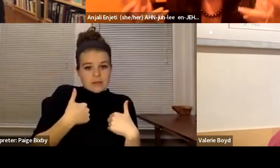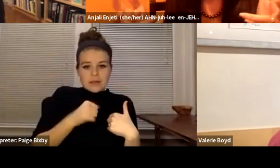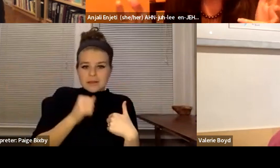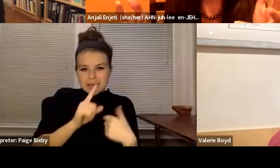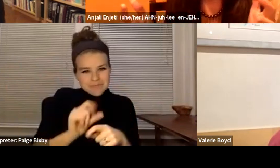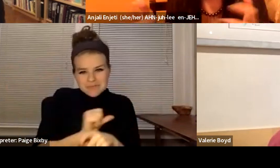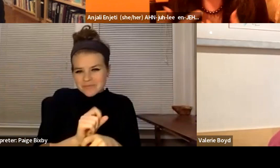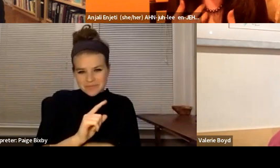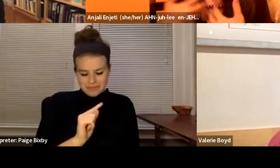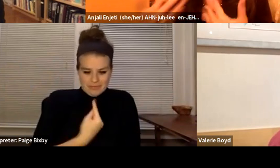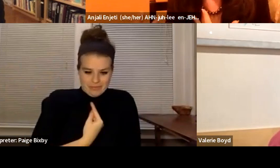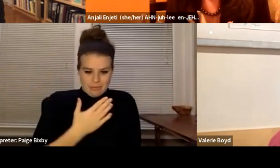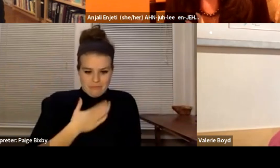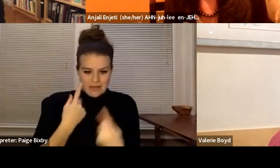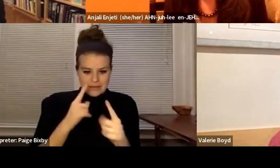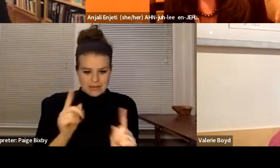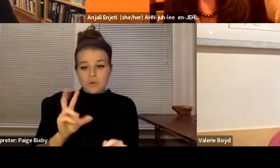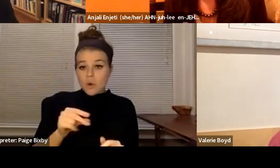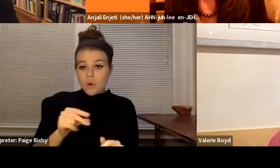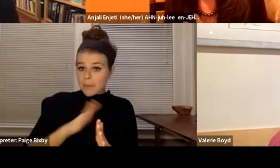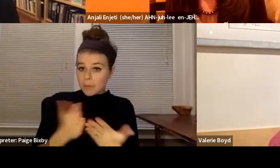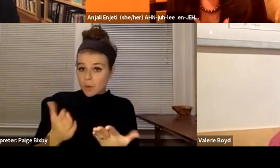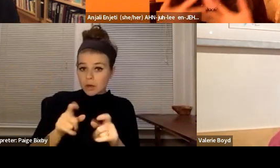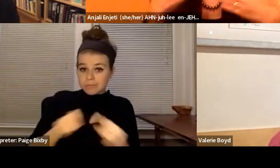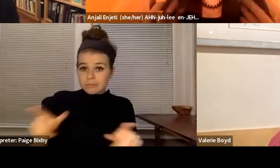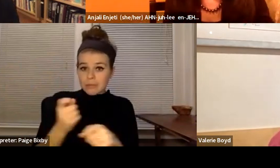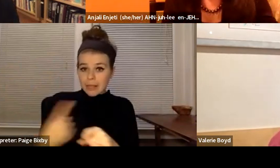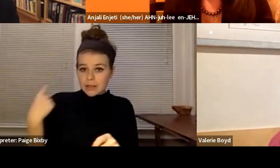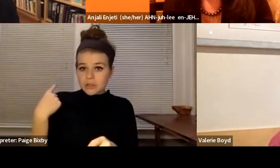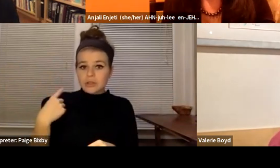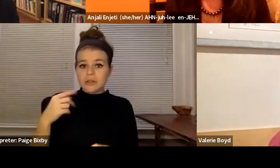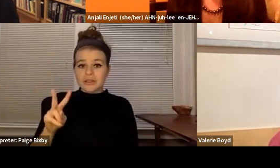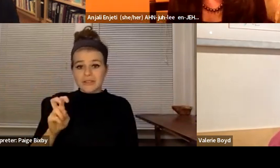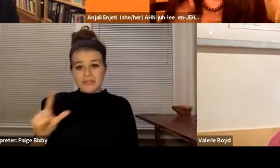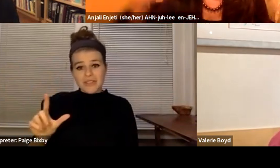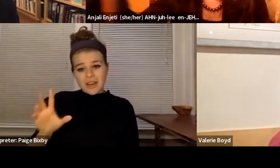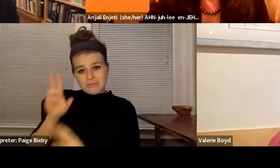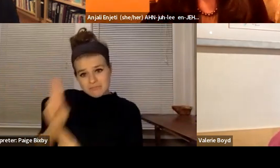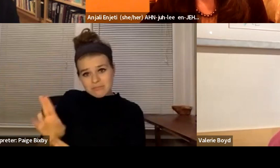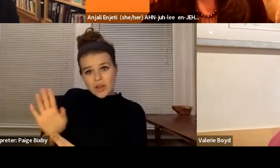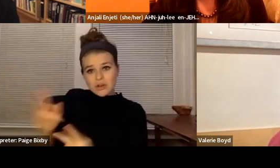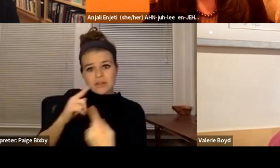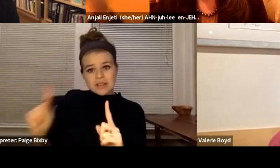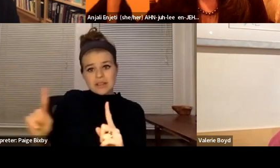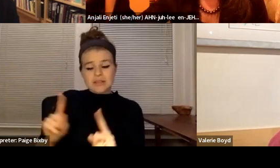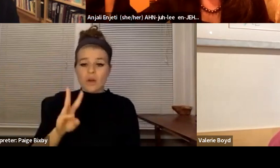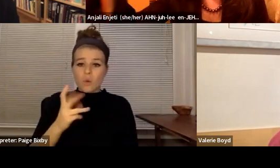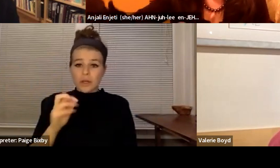individual success, right? My books coming out last year was Val's success. It was Walter Biggin's